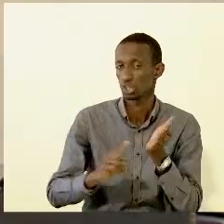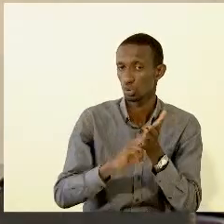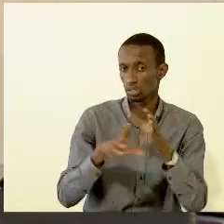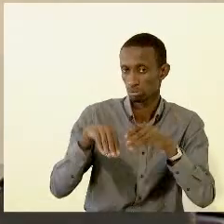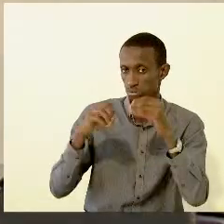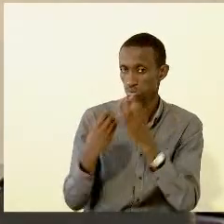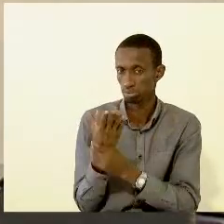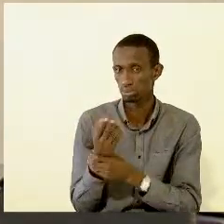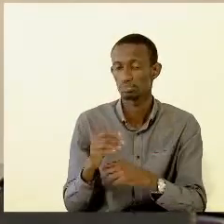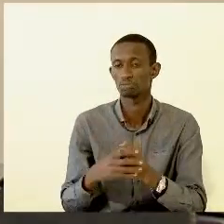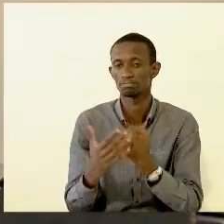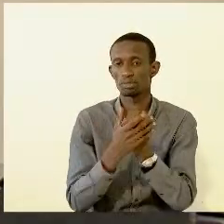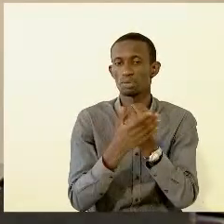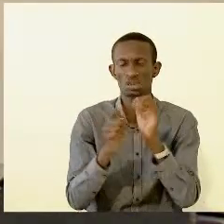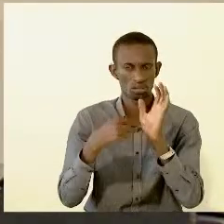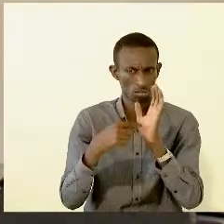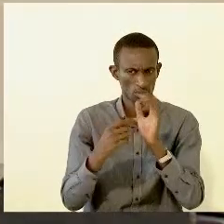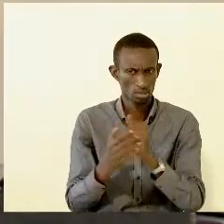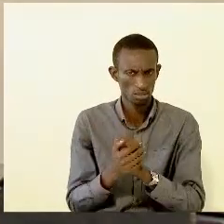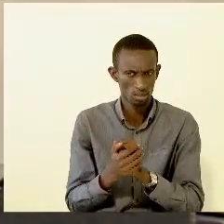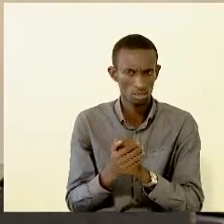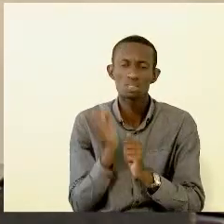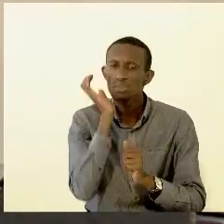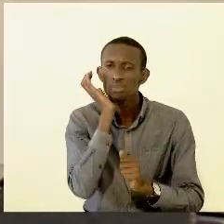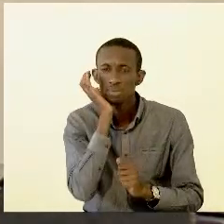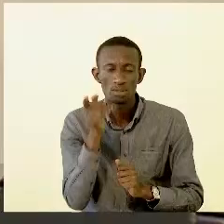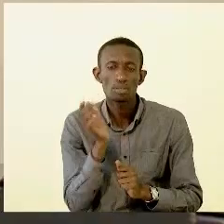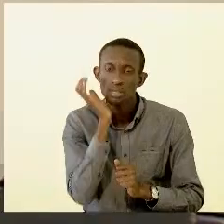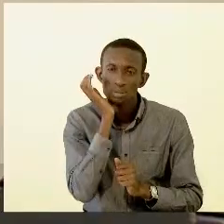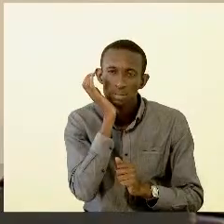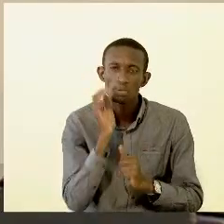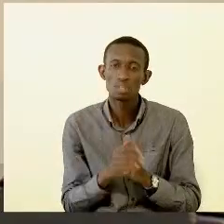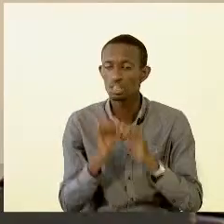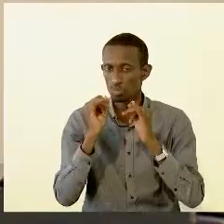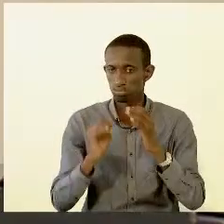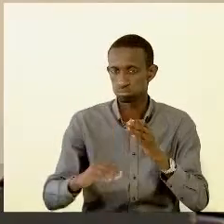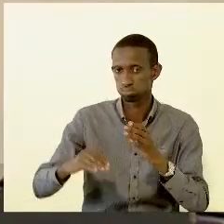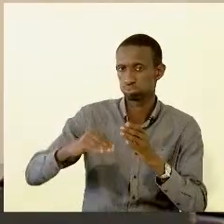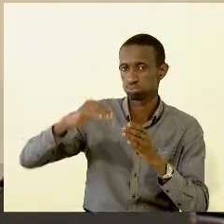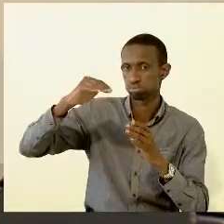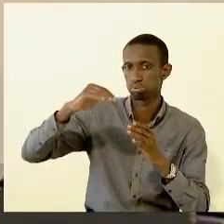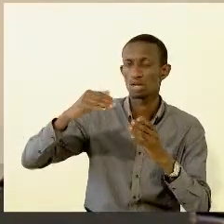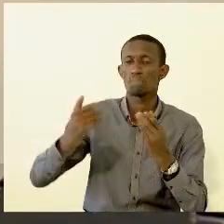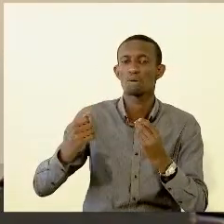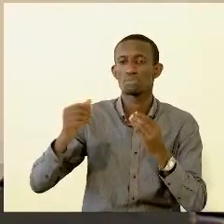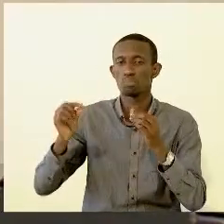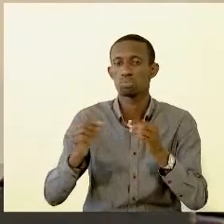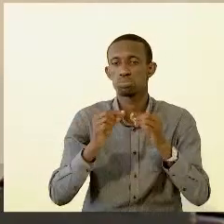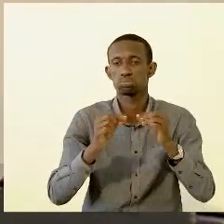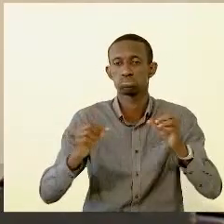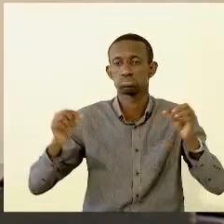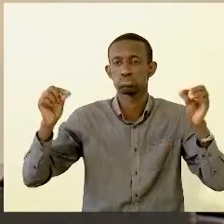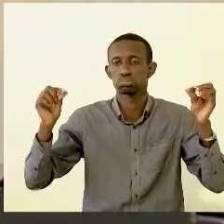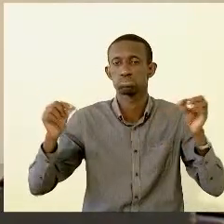we gave example of beans. Remember, bean plants, when they are grown, they develop tendrils